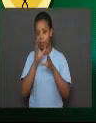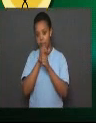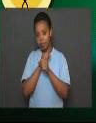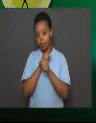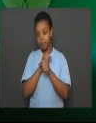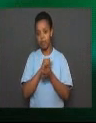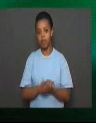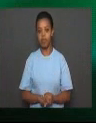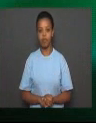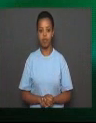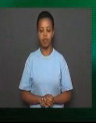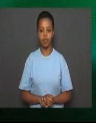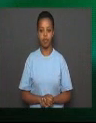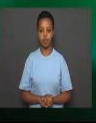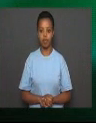Time's up.